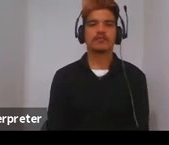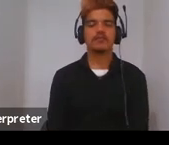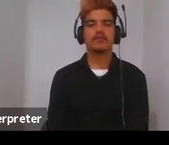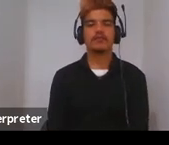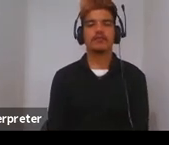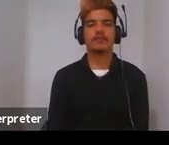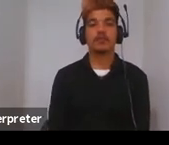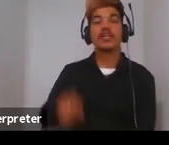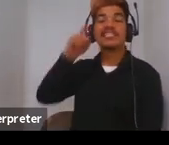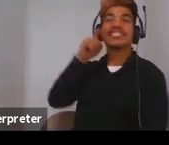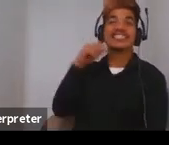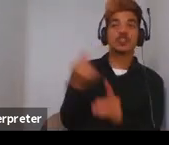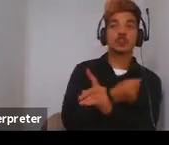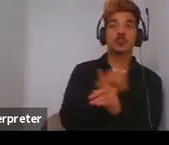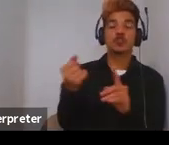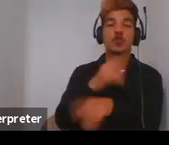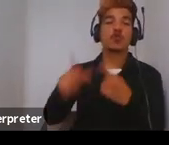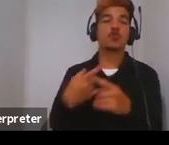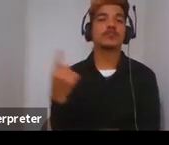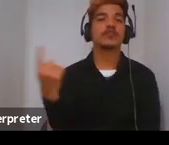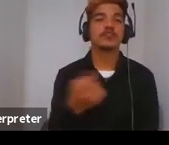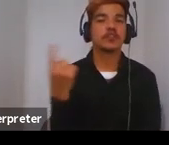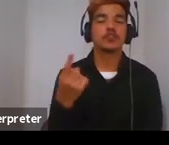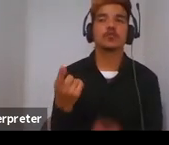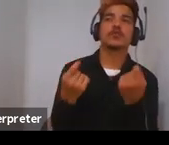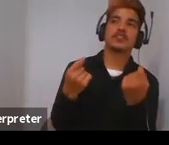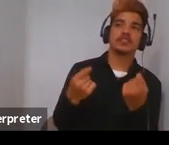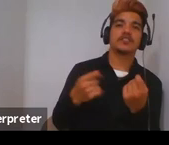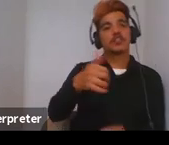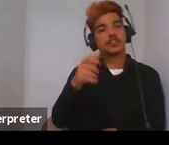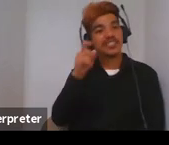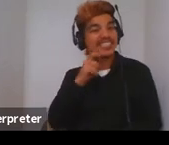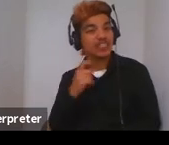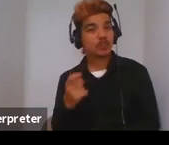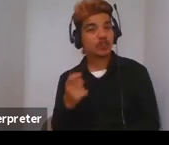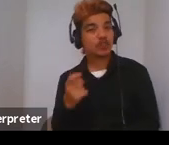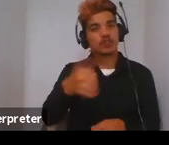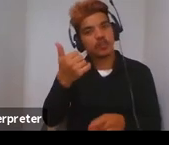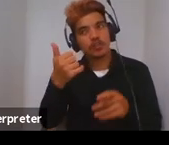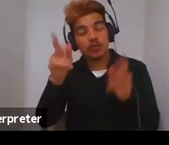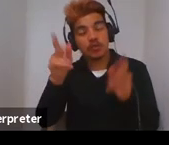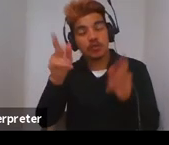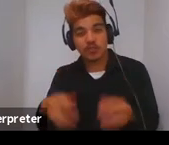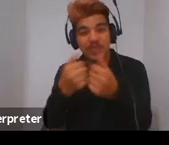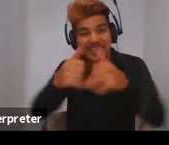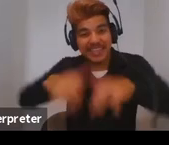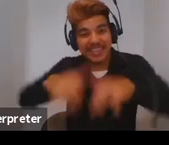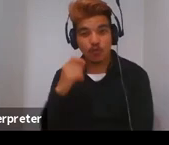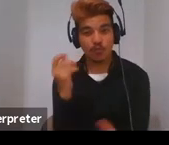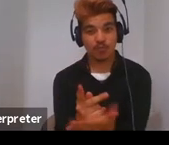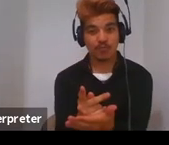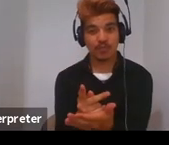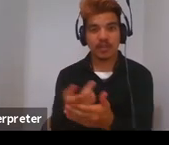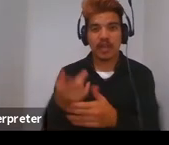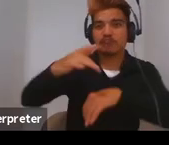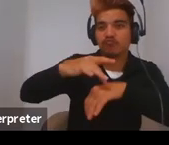Sexual assault is when someone does something sexual to another person without getting their permission first. That can include anything from touching someone's